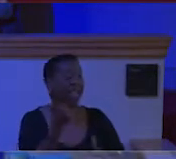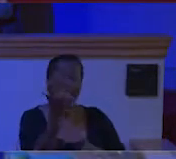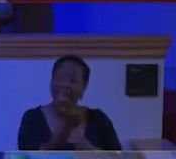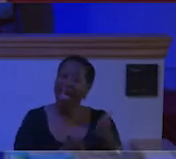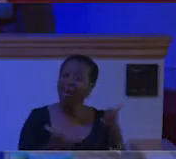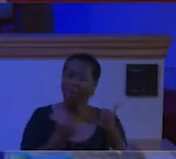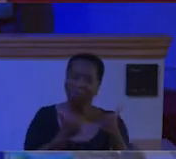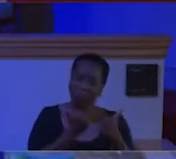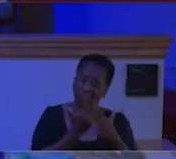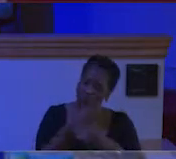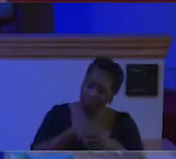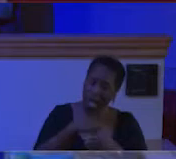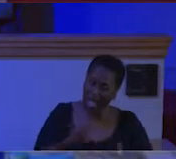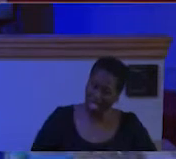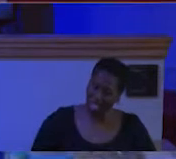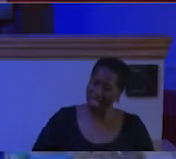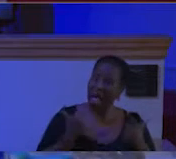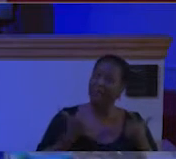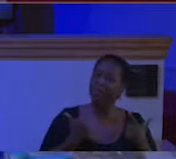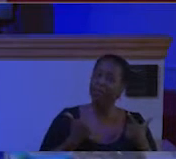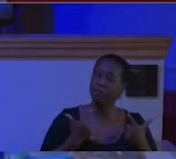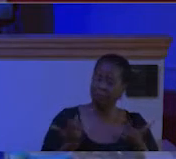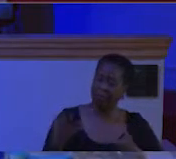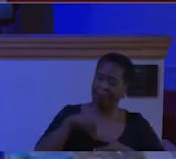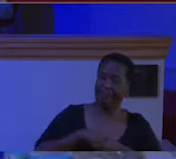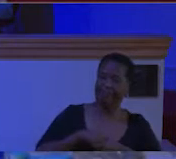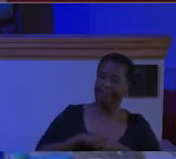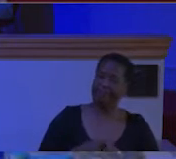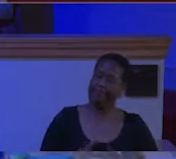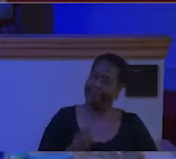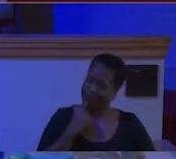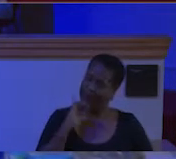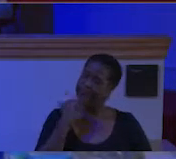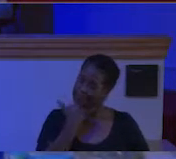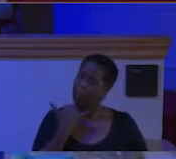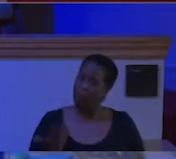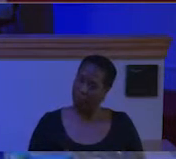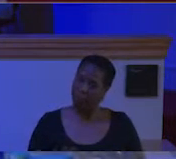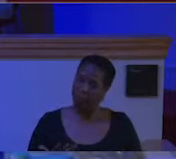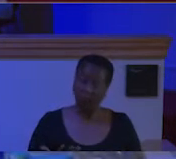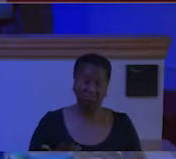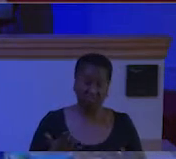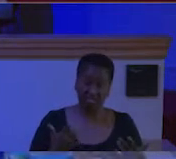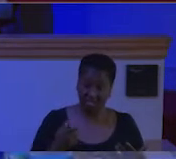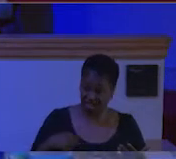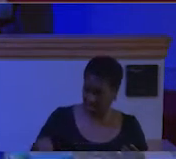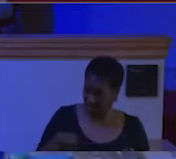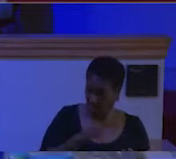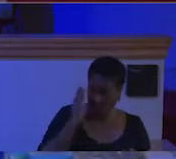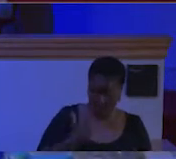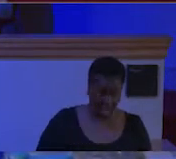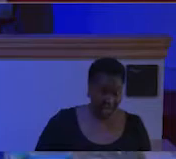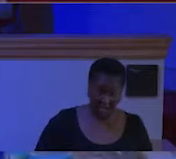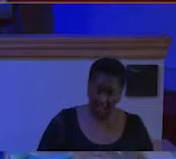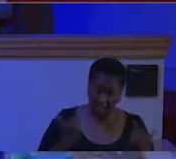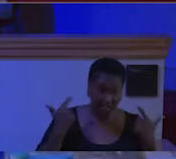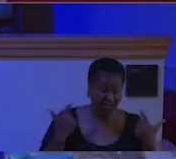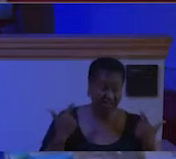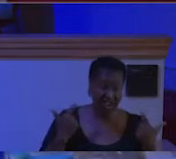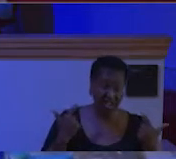life, there are some disappointments. You're not going to live beyond the